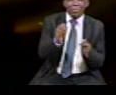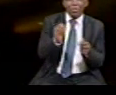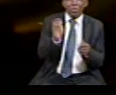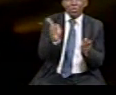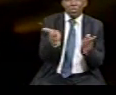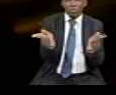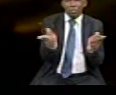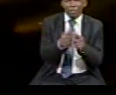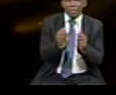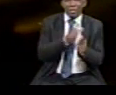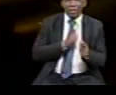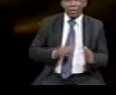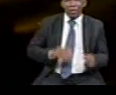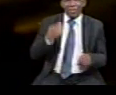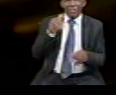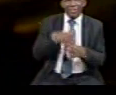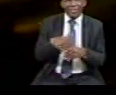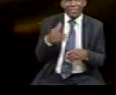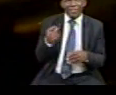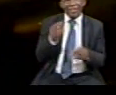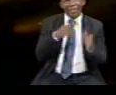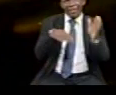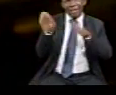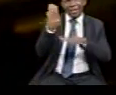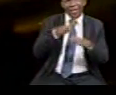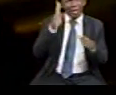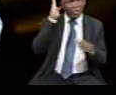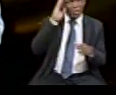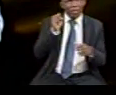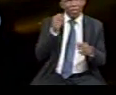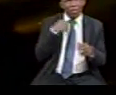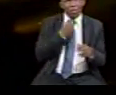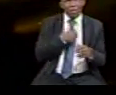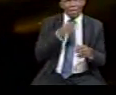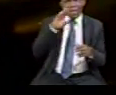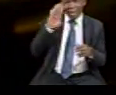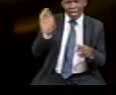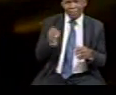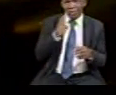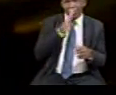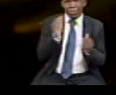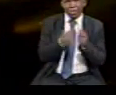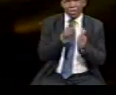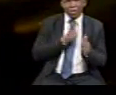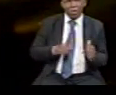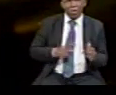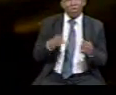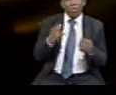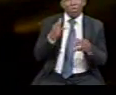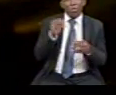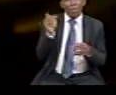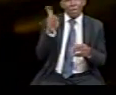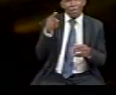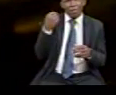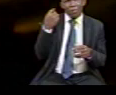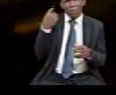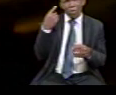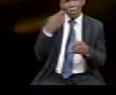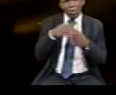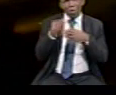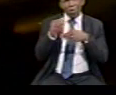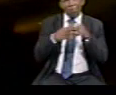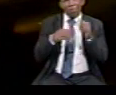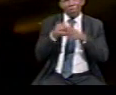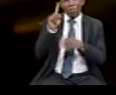and so shall we ever be with the Lord. Wherefore, comfort one another with his word." Paul the apostle, through the inspiration of the